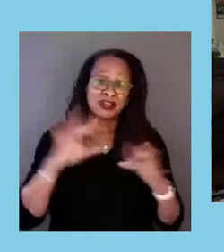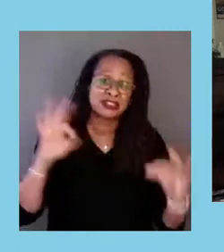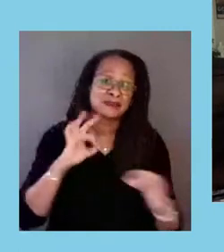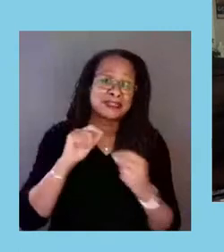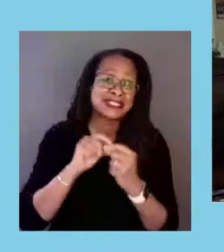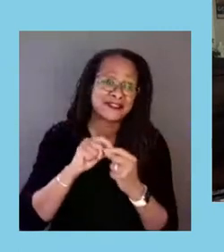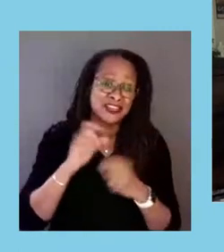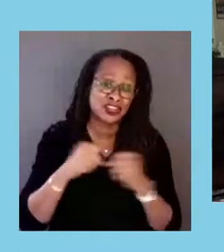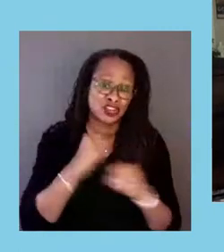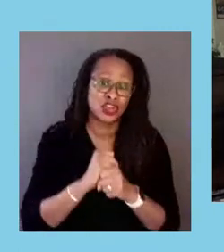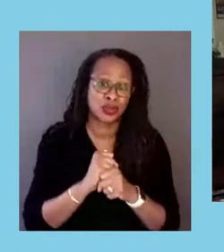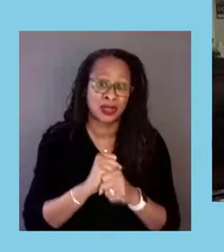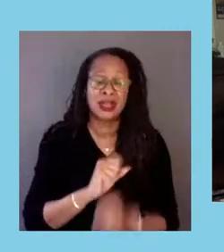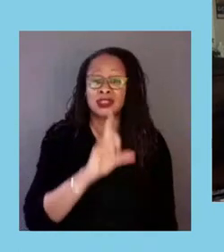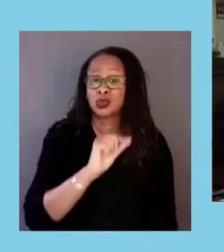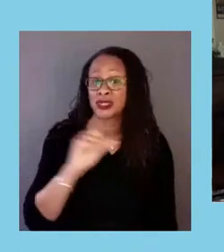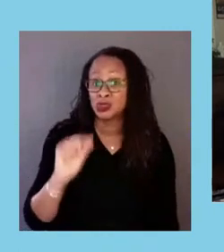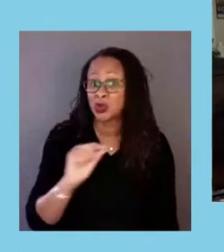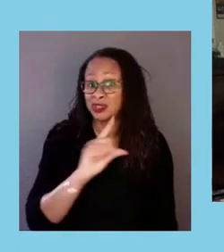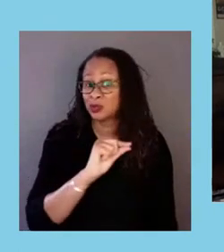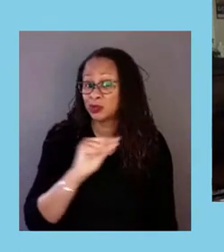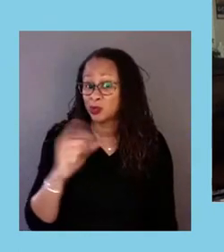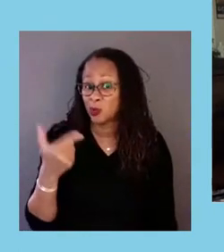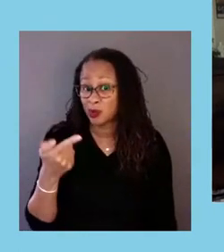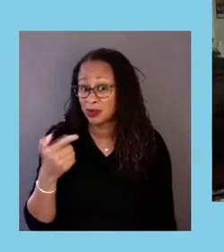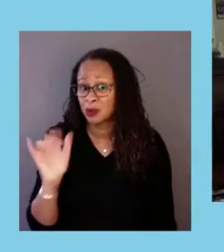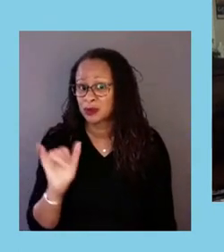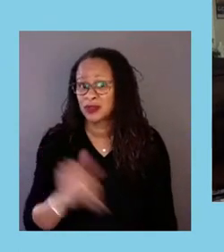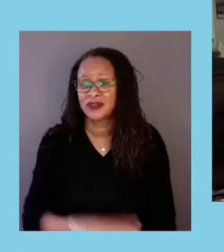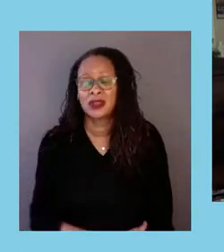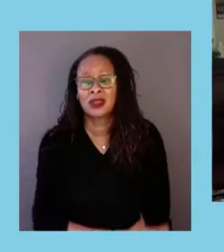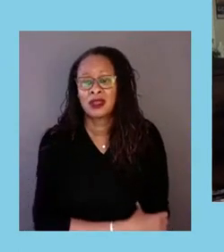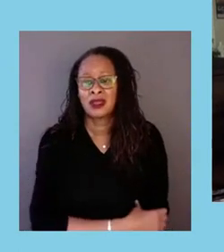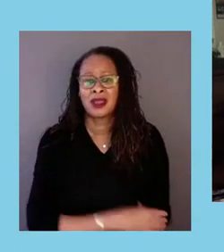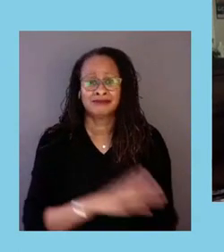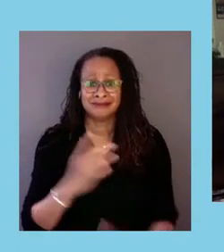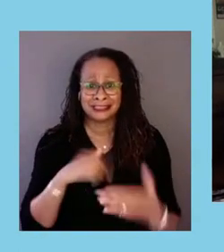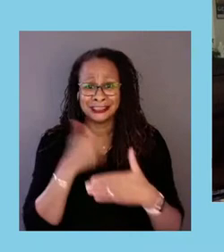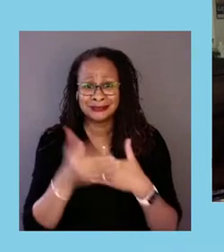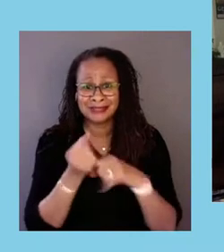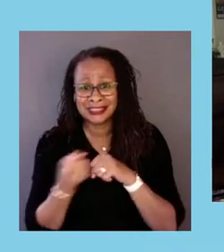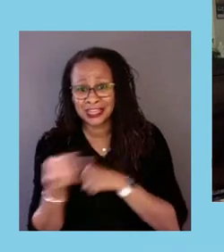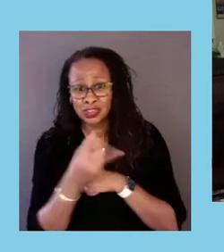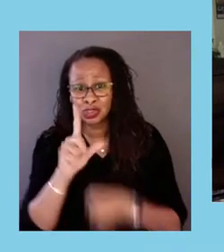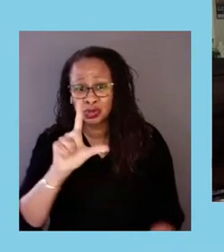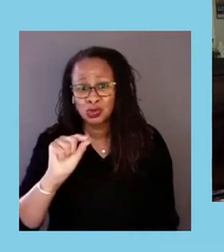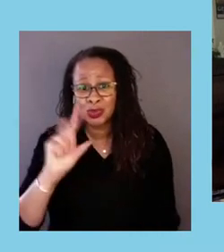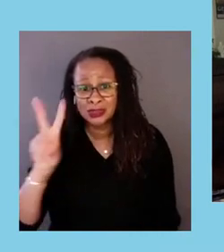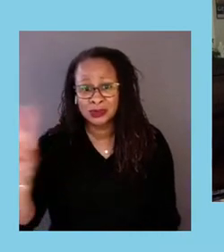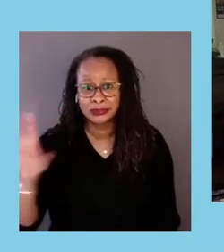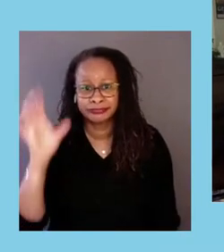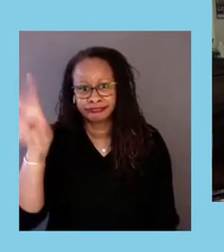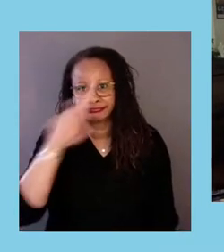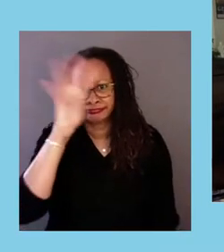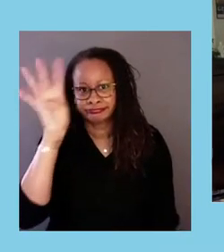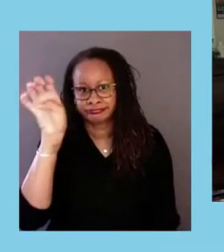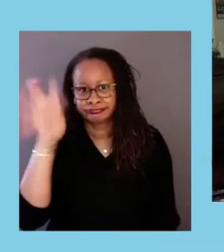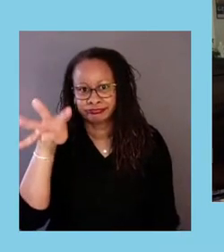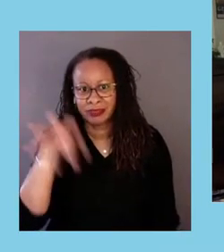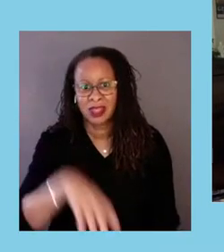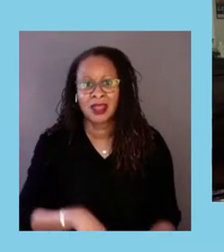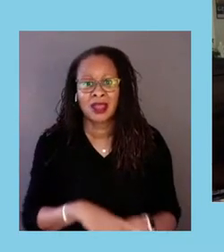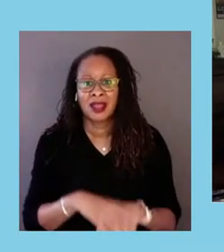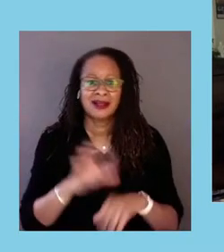year. And what's going to happen next year, who knows, right? Mm-hmm. But the lockdown, being locked